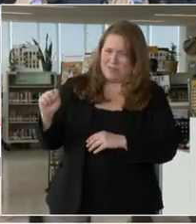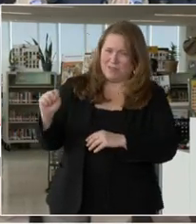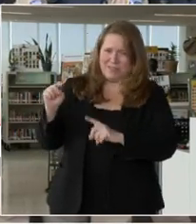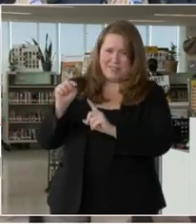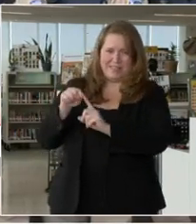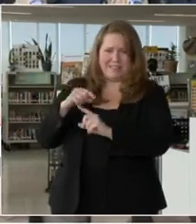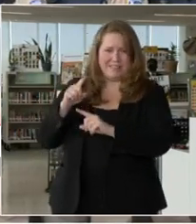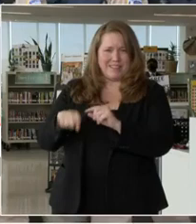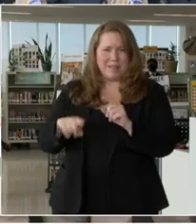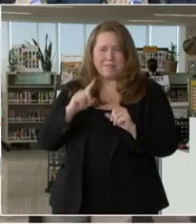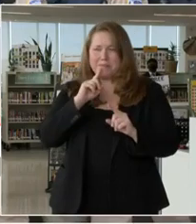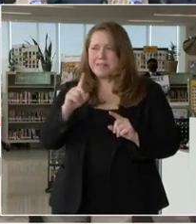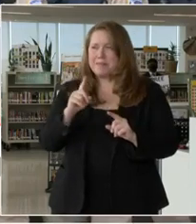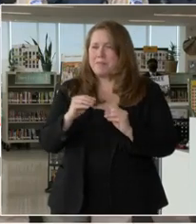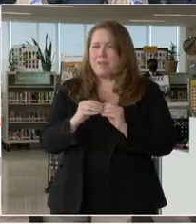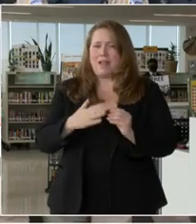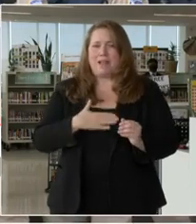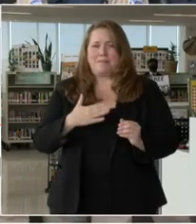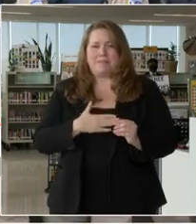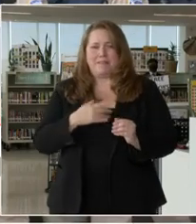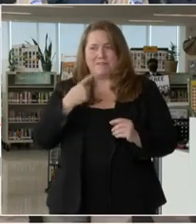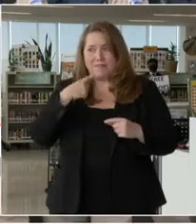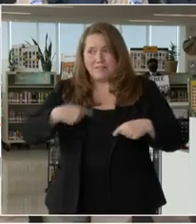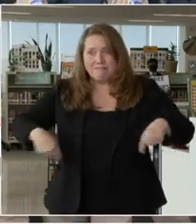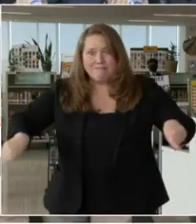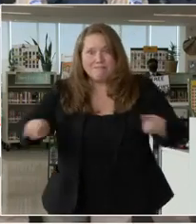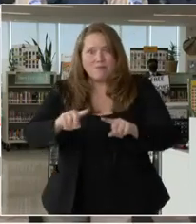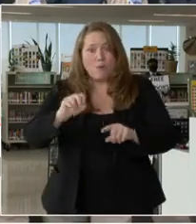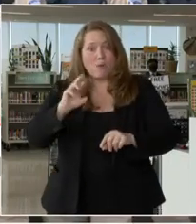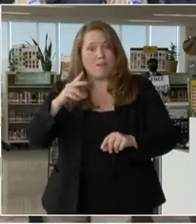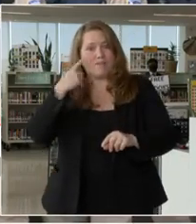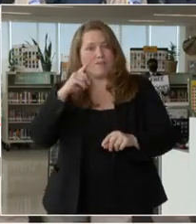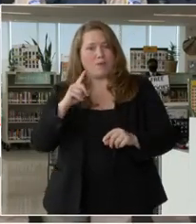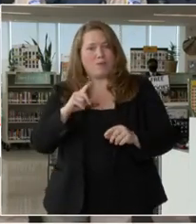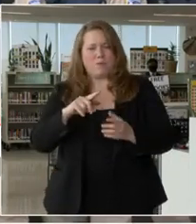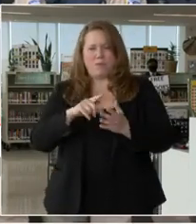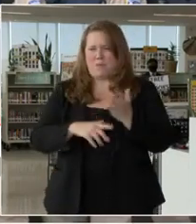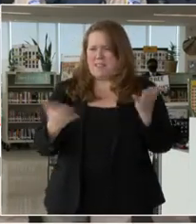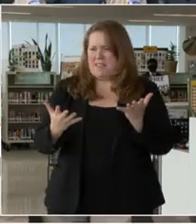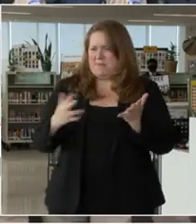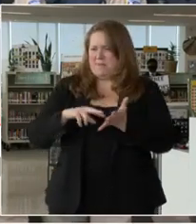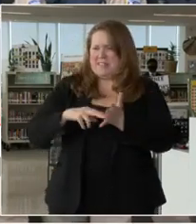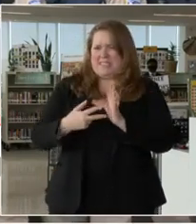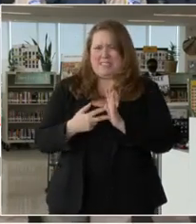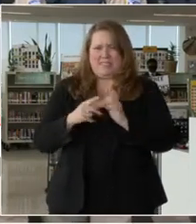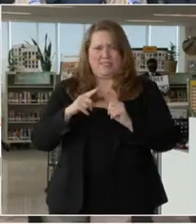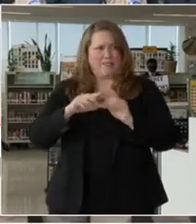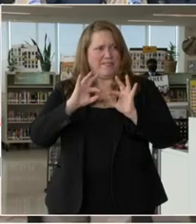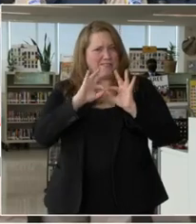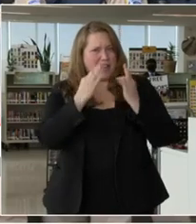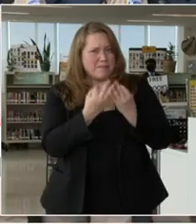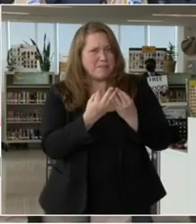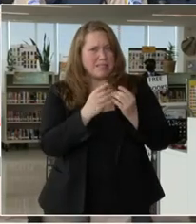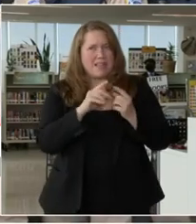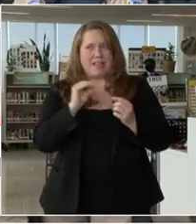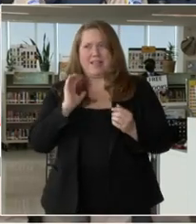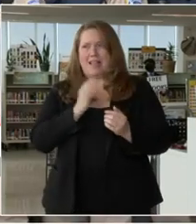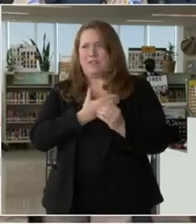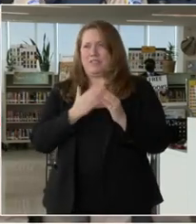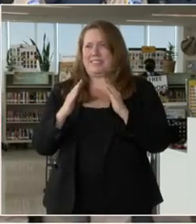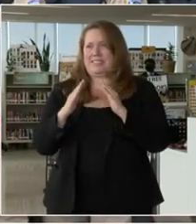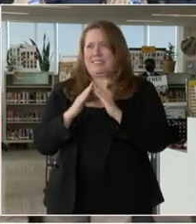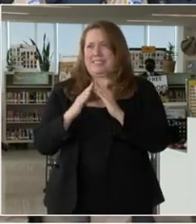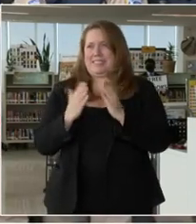be happier for them or for what that means for their families in our city.